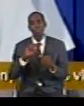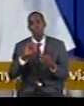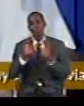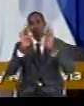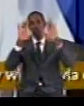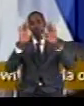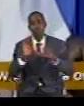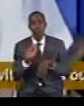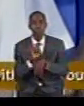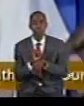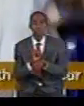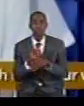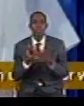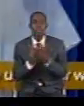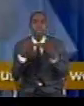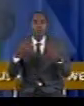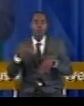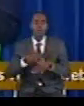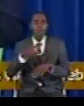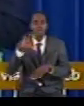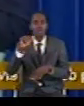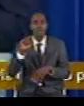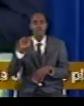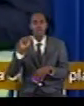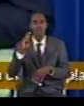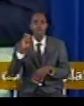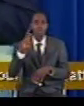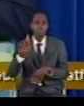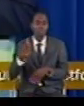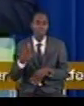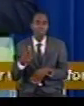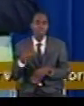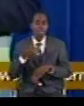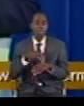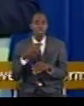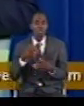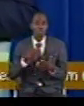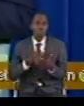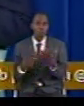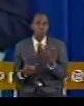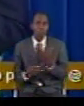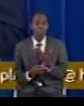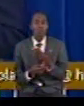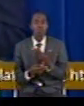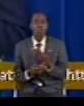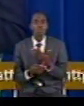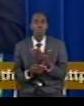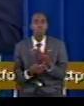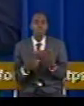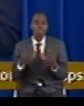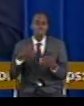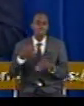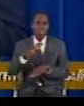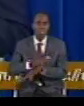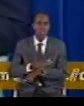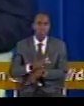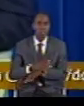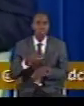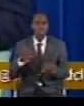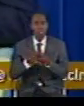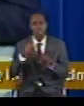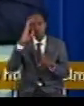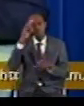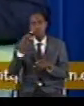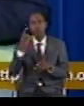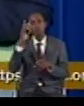Calabar, Cross River State, Nigeria. In the course of the program, it was on Sunday, just like today, in the evening. As the man of God finished praying,